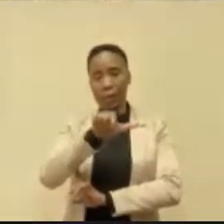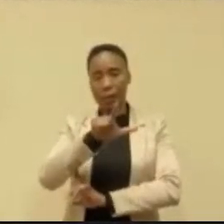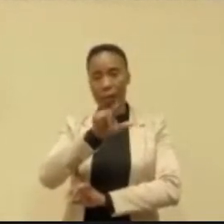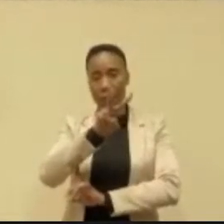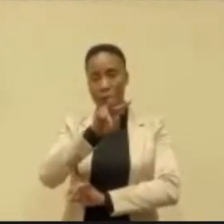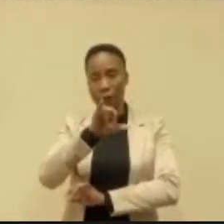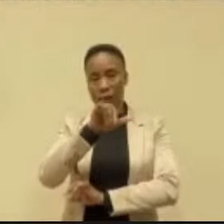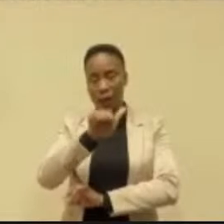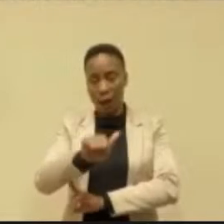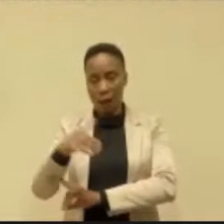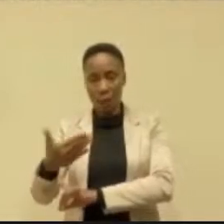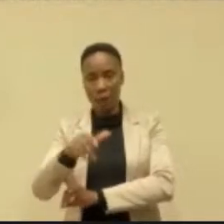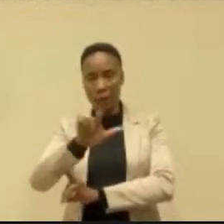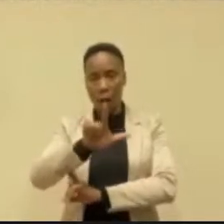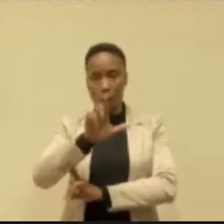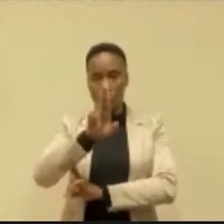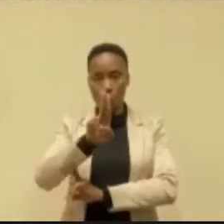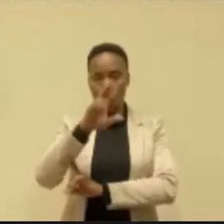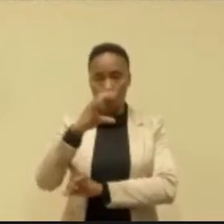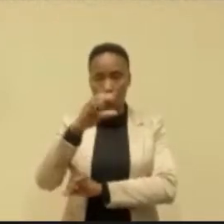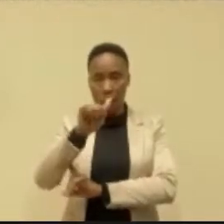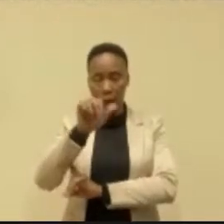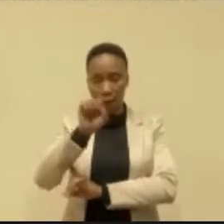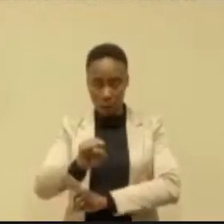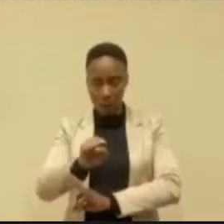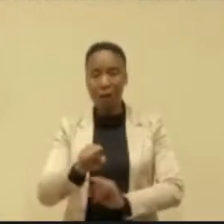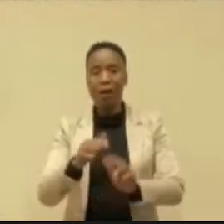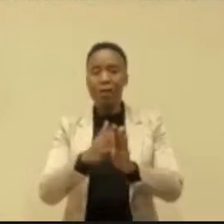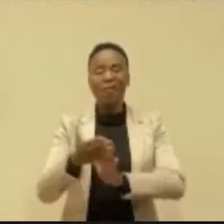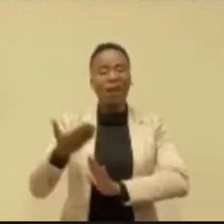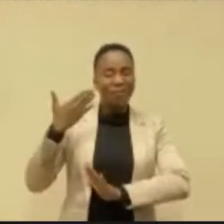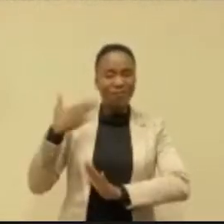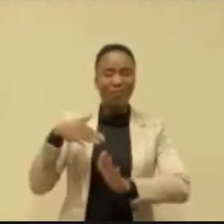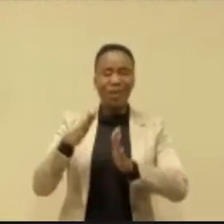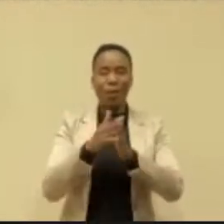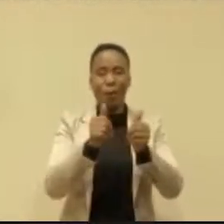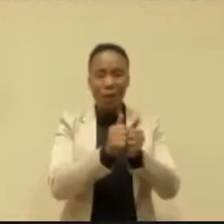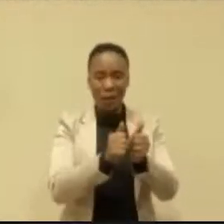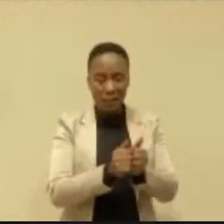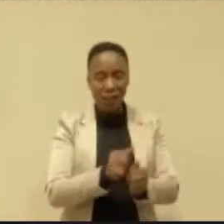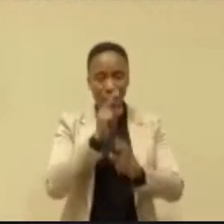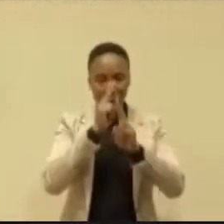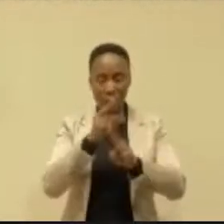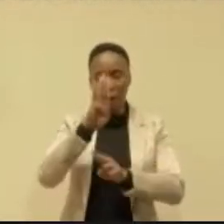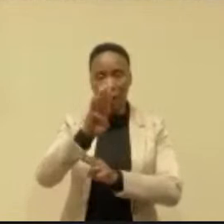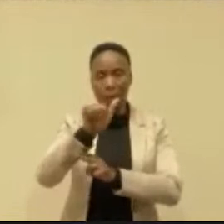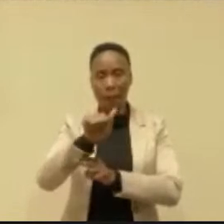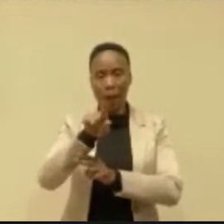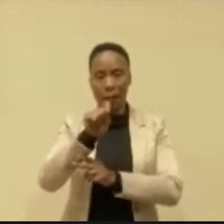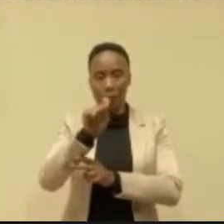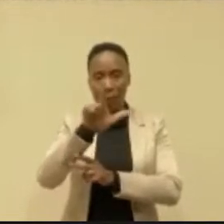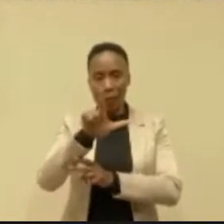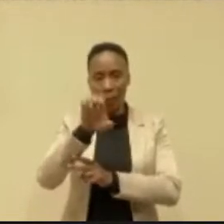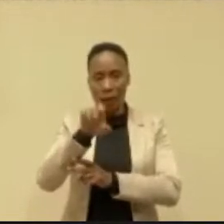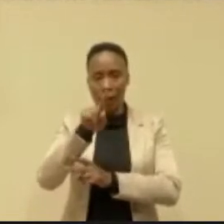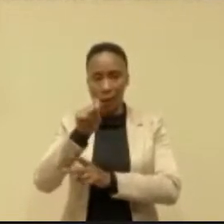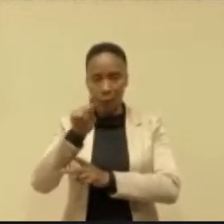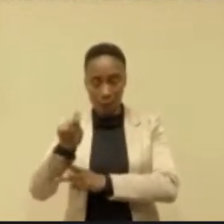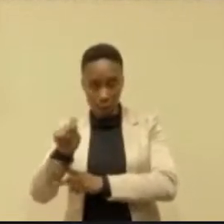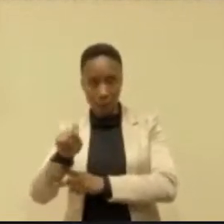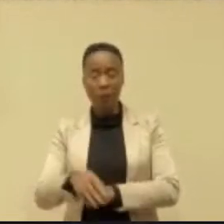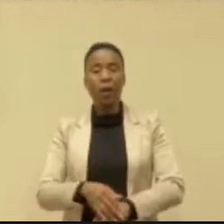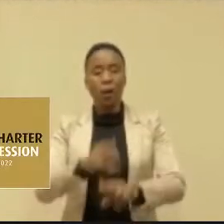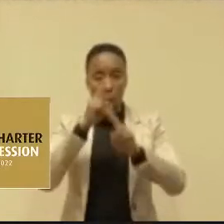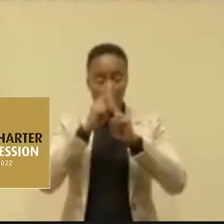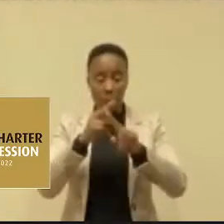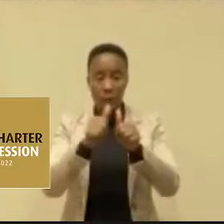and my former colleague a honorable batman a honorable deputy